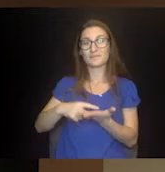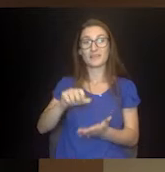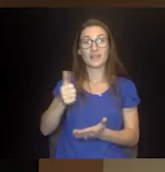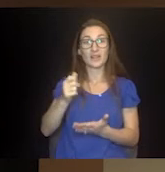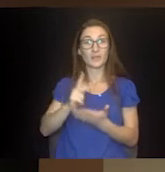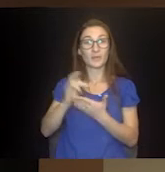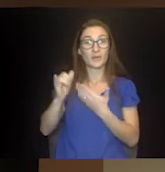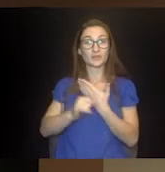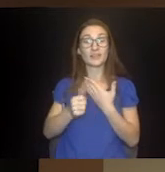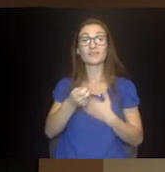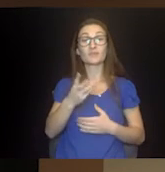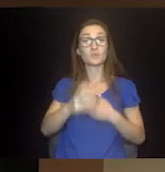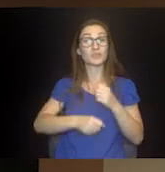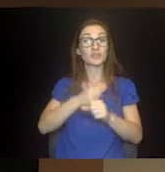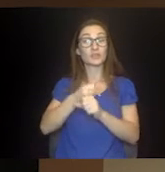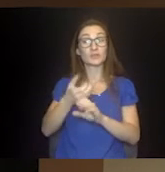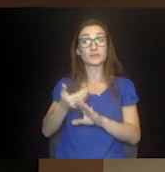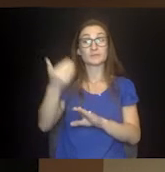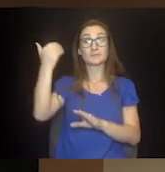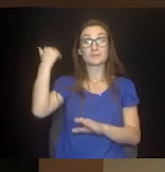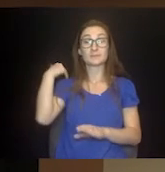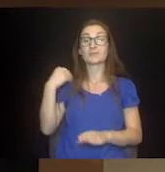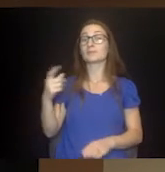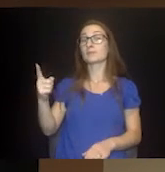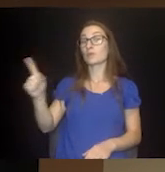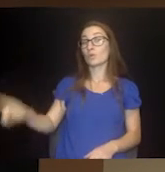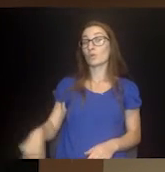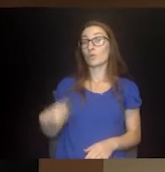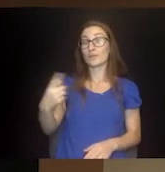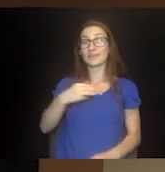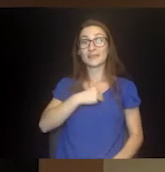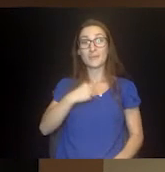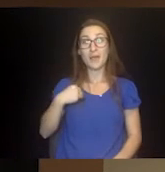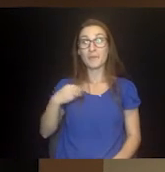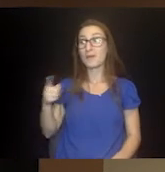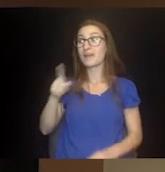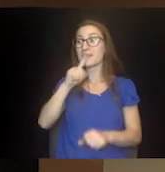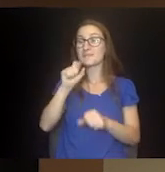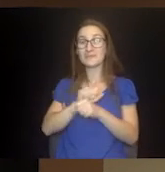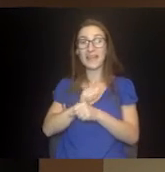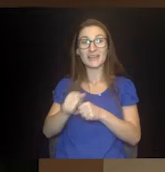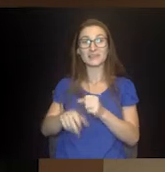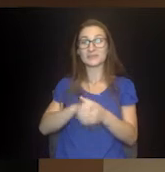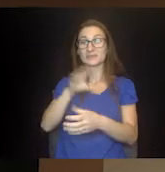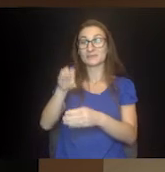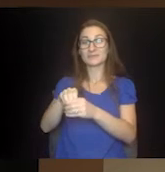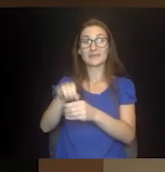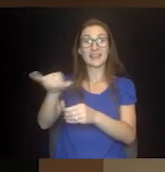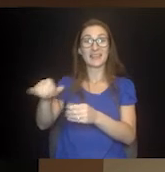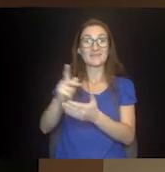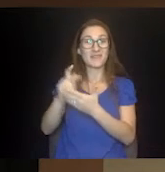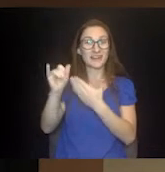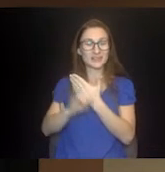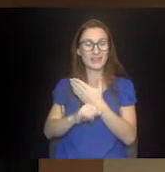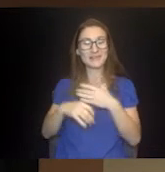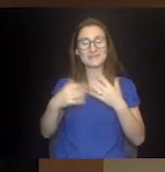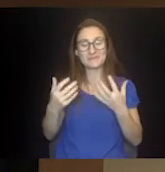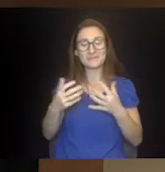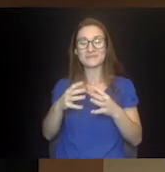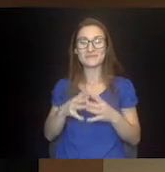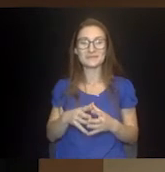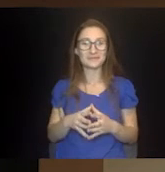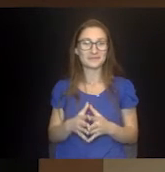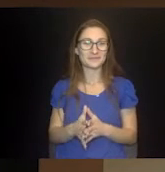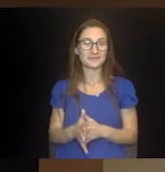talk about another project we did a few years back, which actually he's our only remaining member that was actually a part of this project when it was